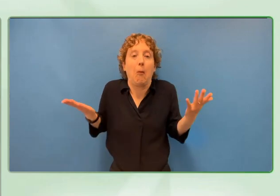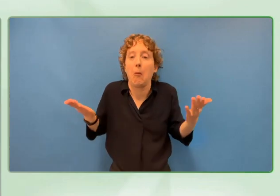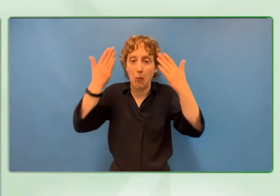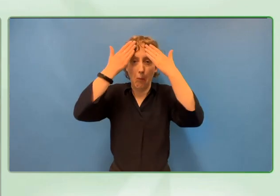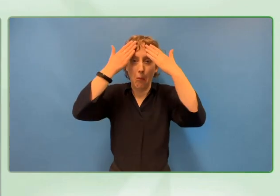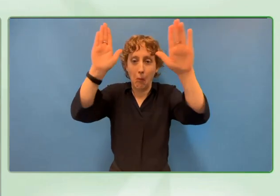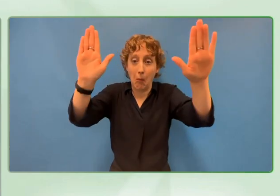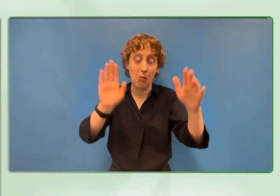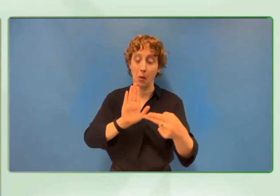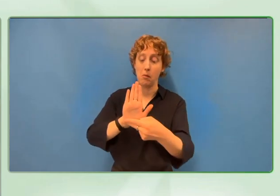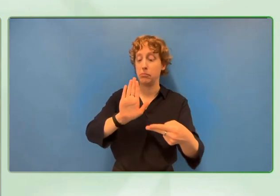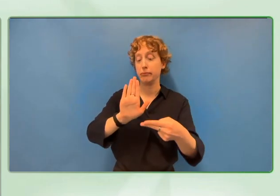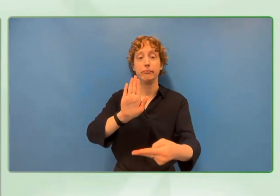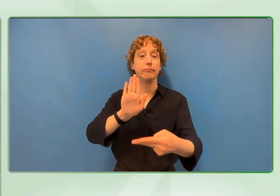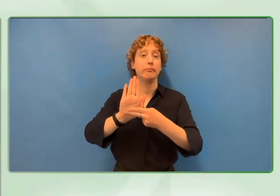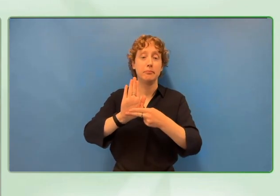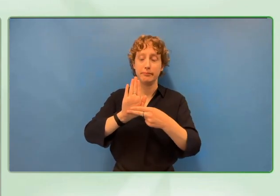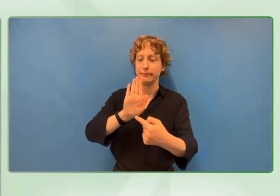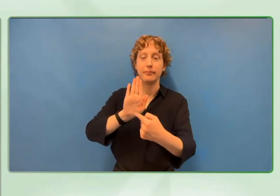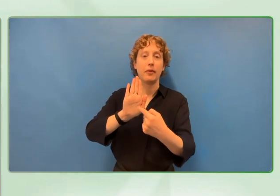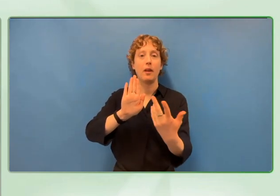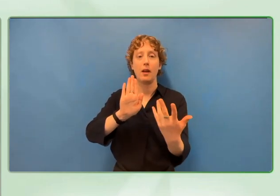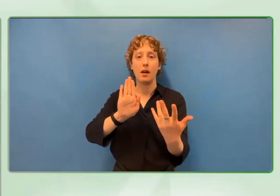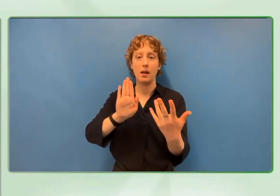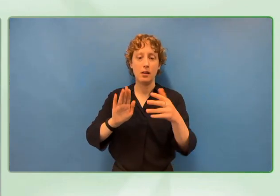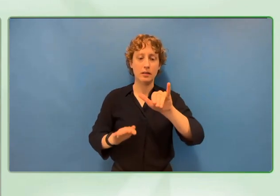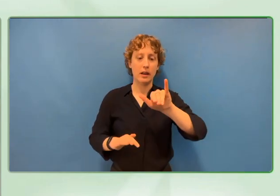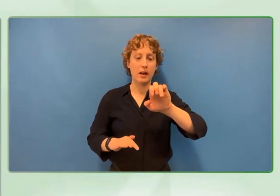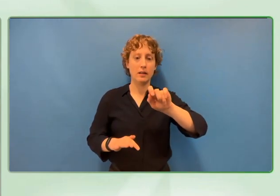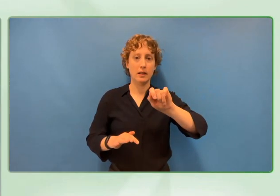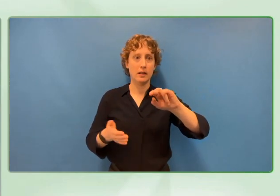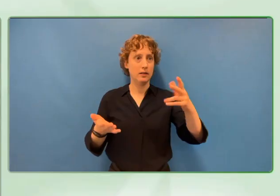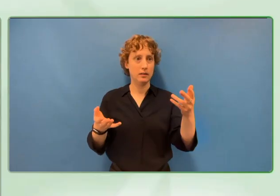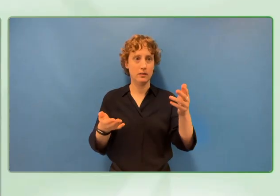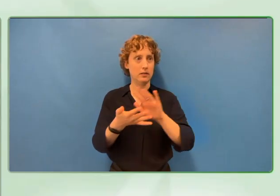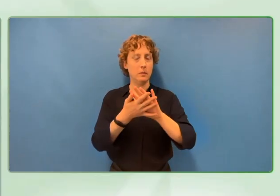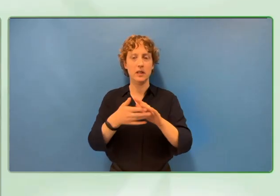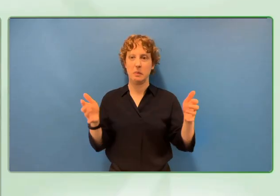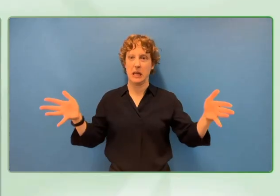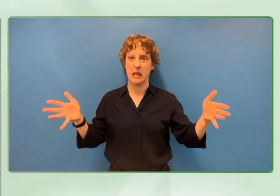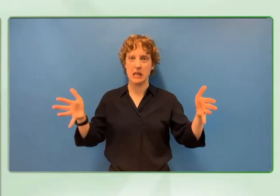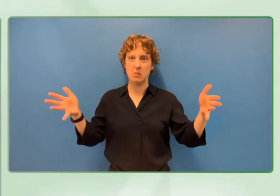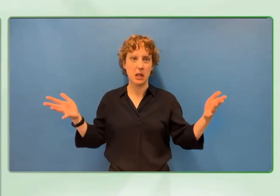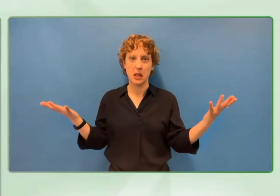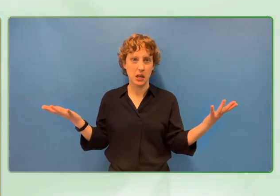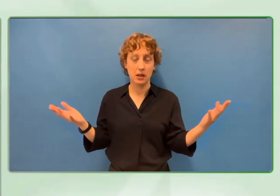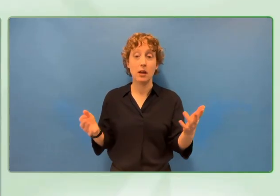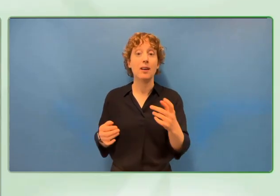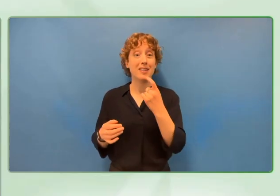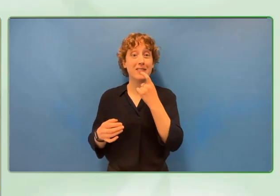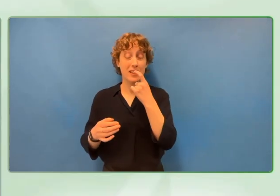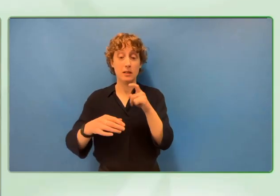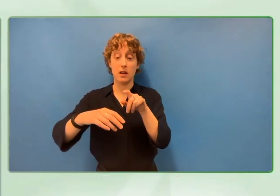Yeti, so it's something that is big and you can use it in the... It's the shortest Finnish word I've ever heard. Yes, exactly. Okay.